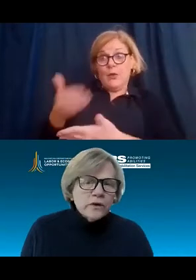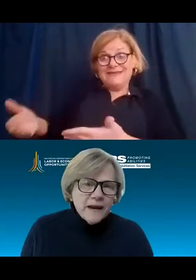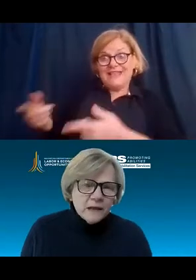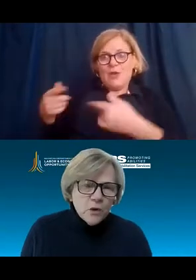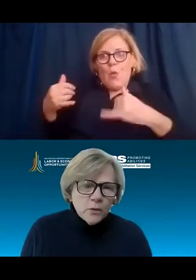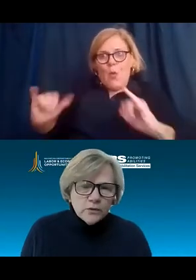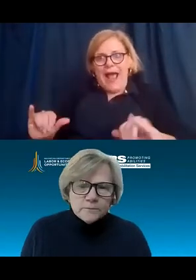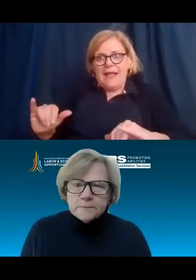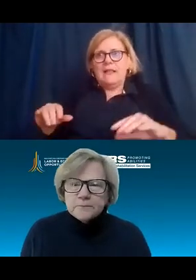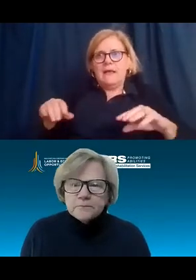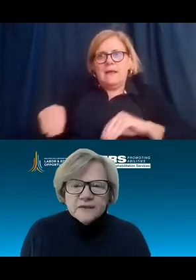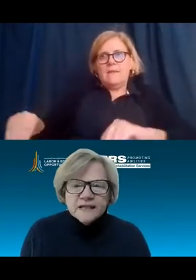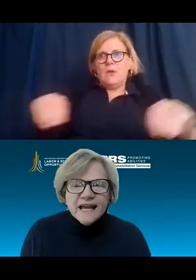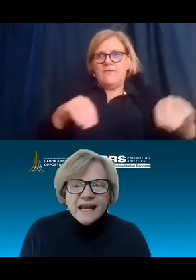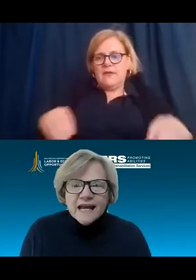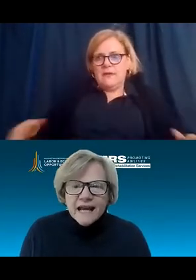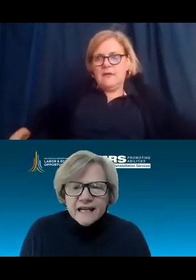while remaining mobile.